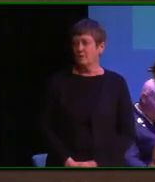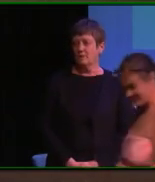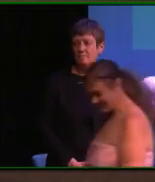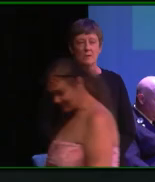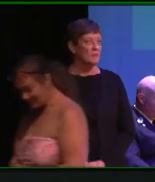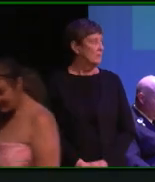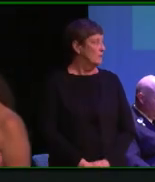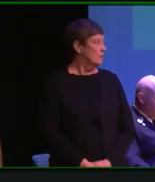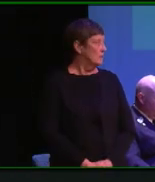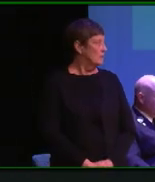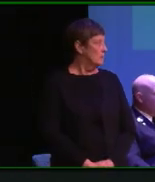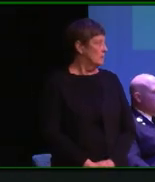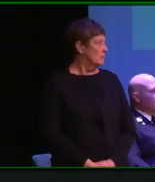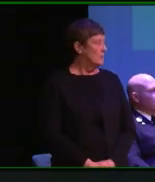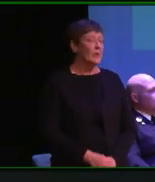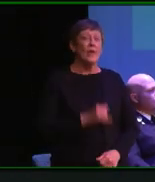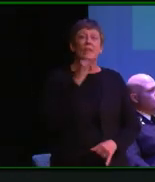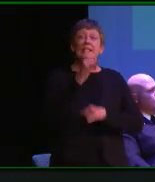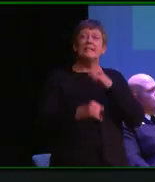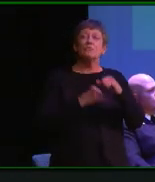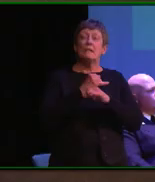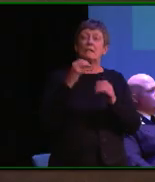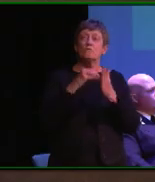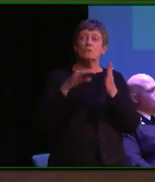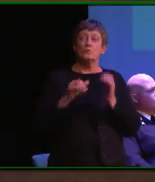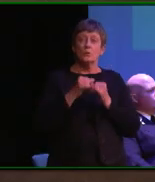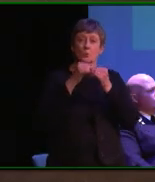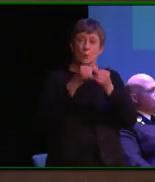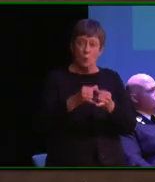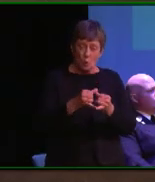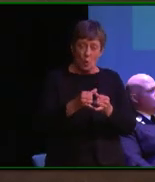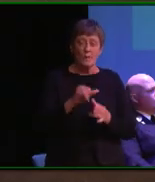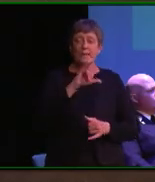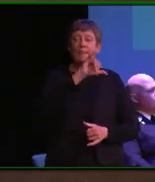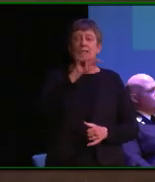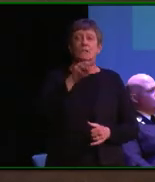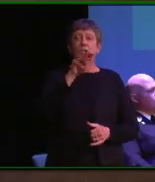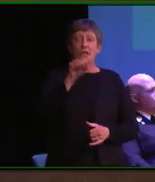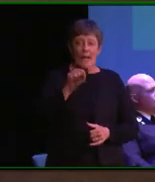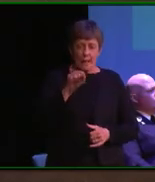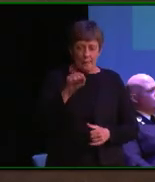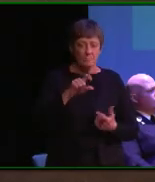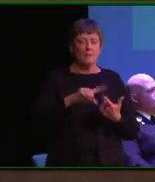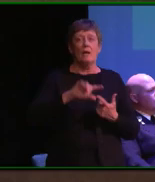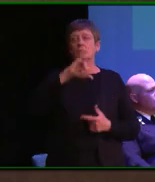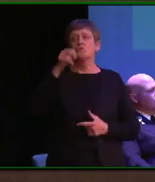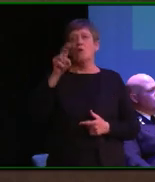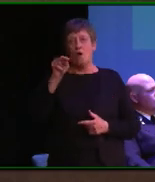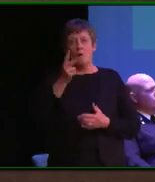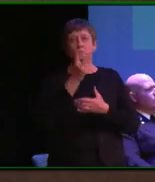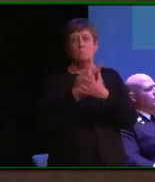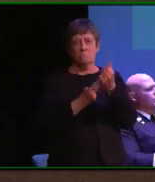The Katia Lund International Student Award goes to James Stefano Jean-Baptiste.